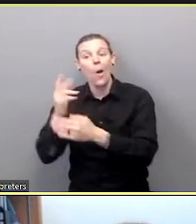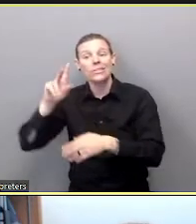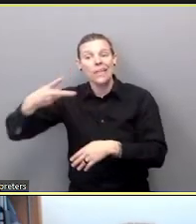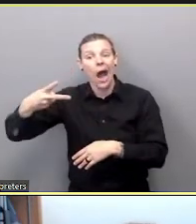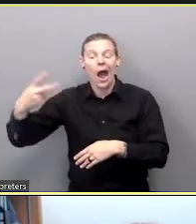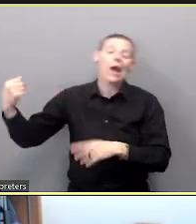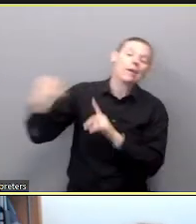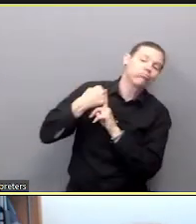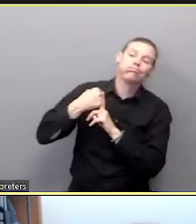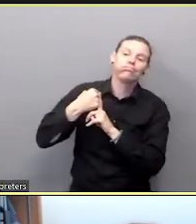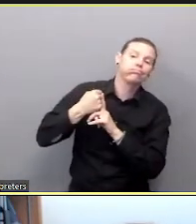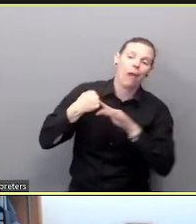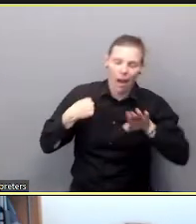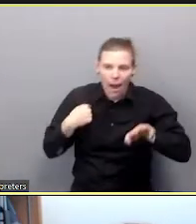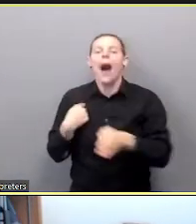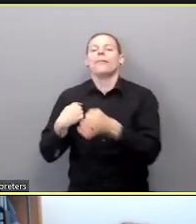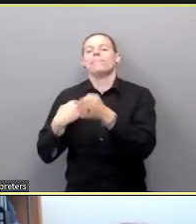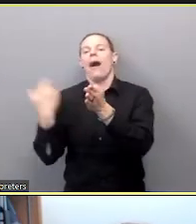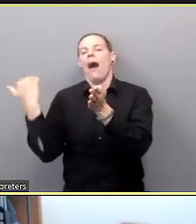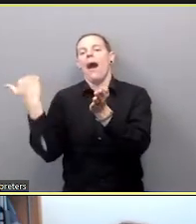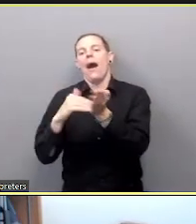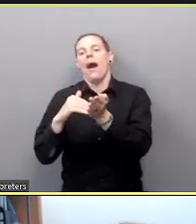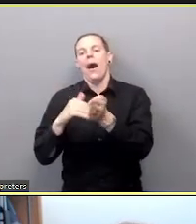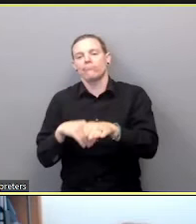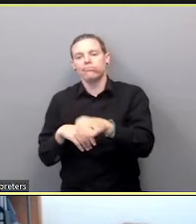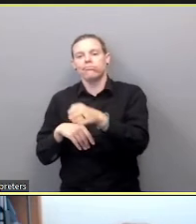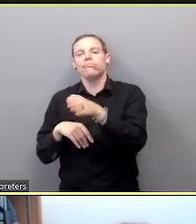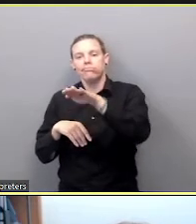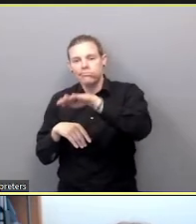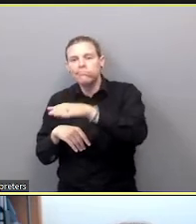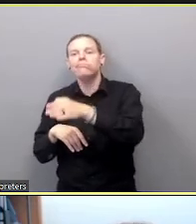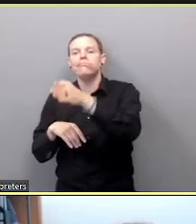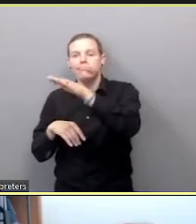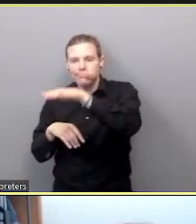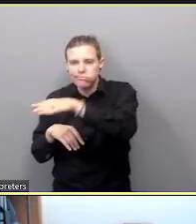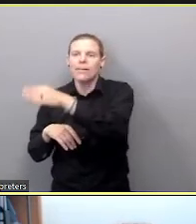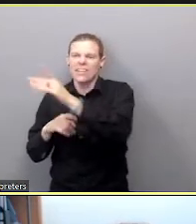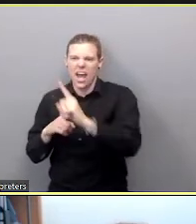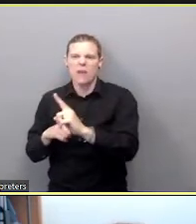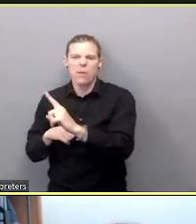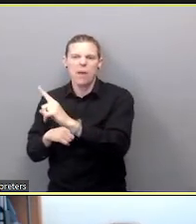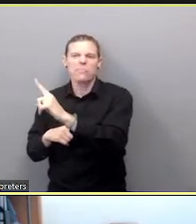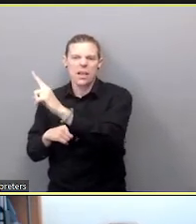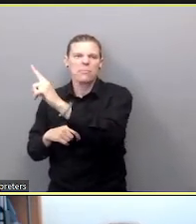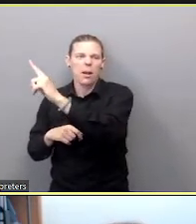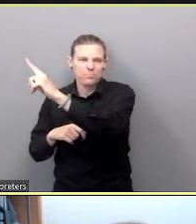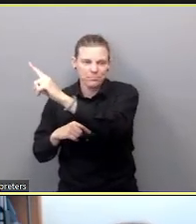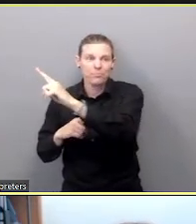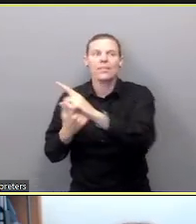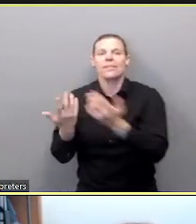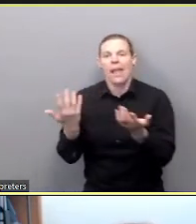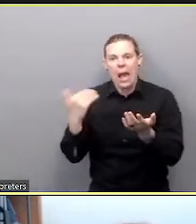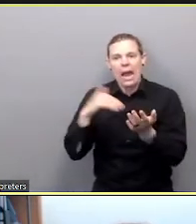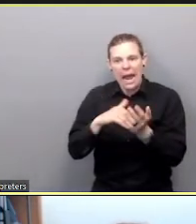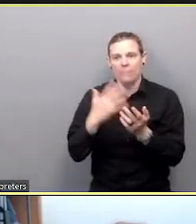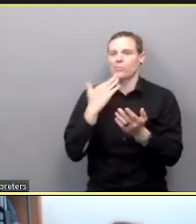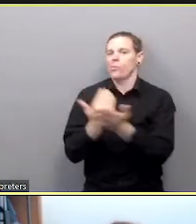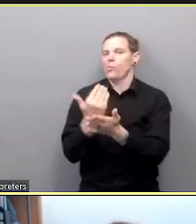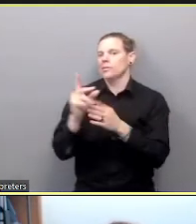the United States, and then here in New Mexico, we saw this surge in case activity